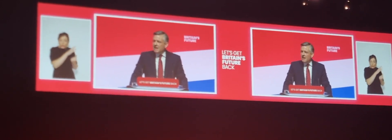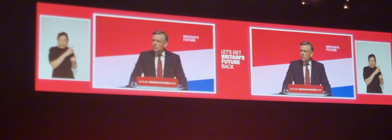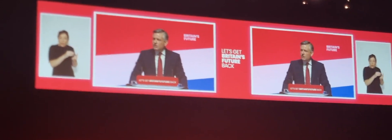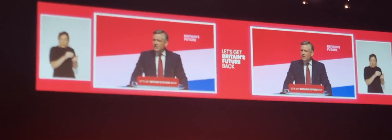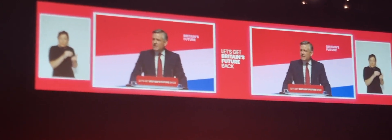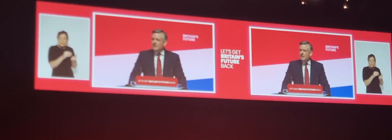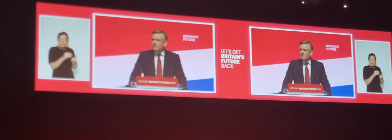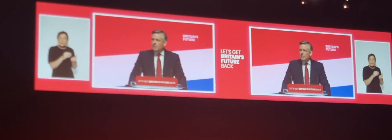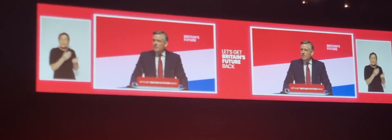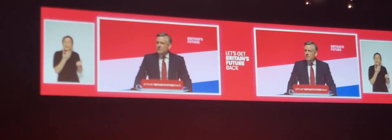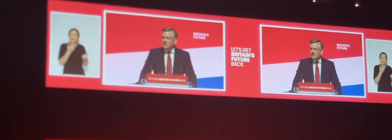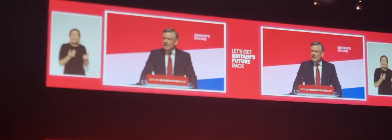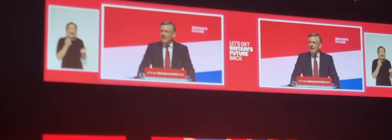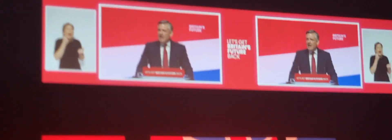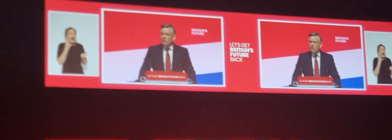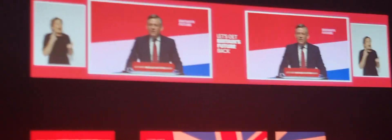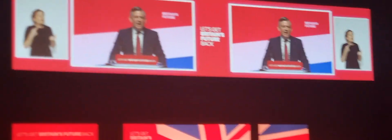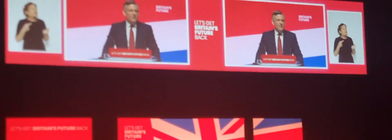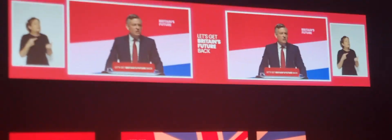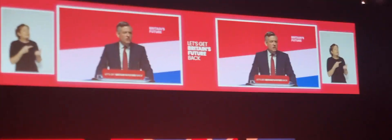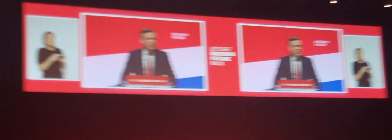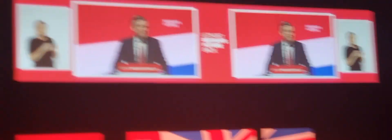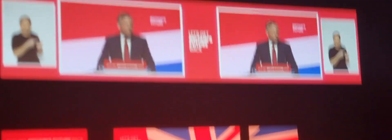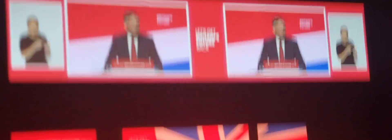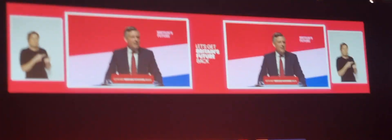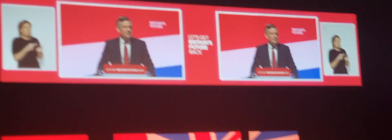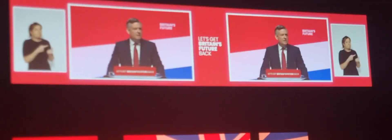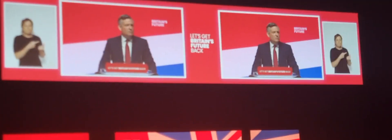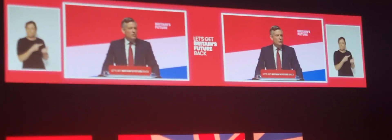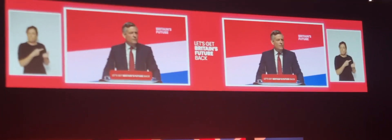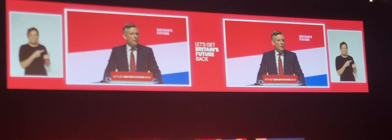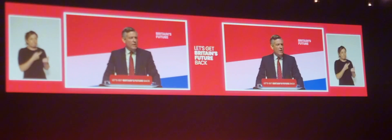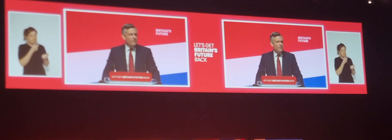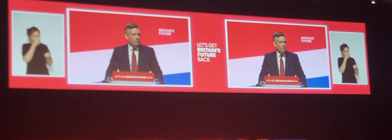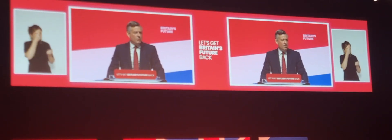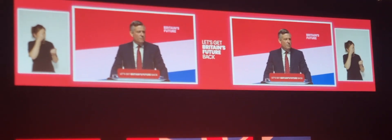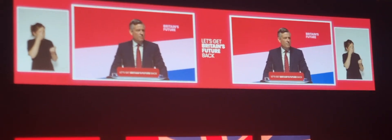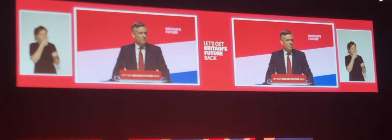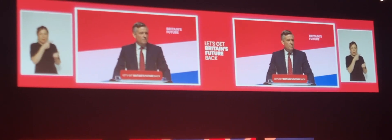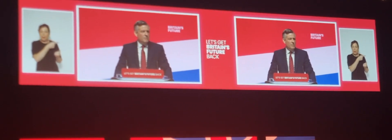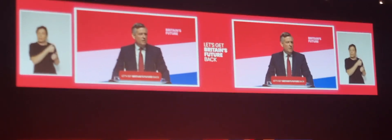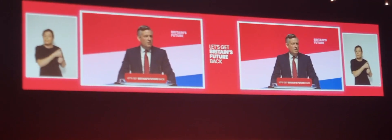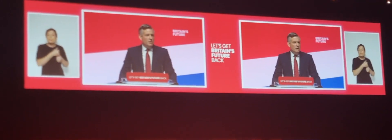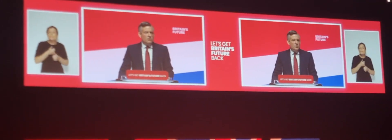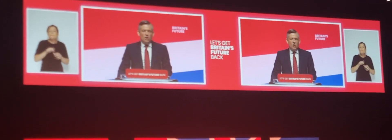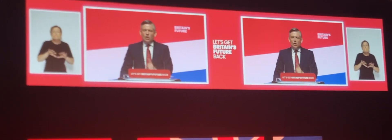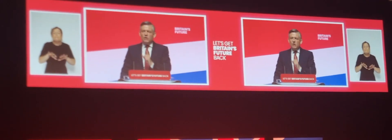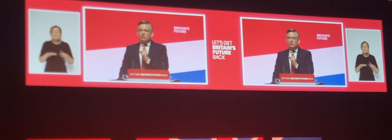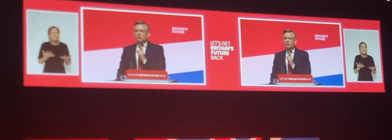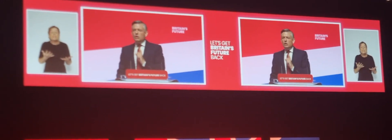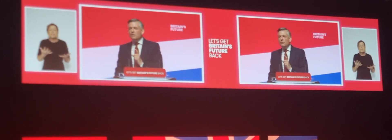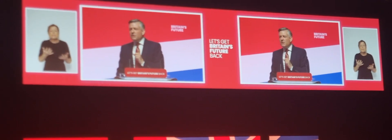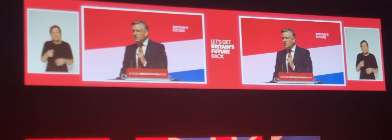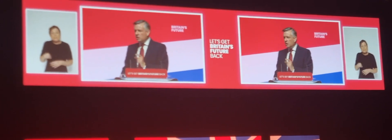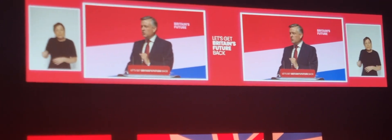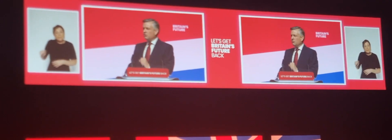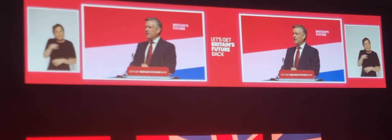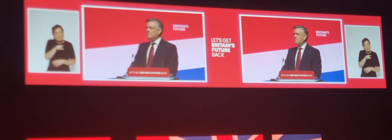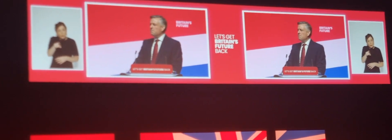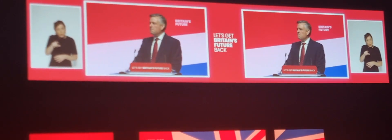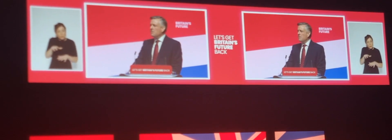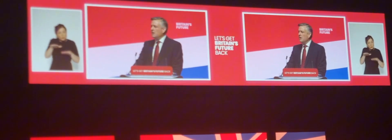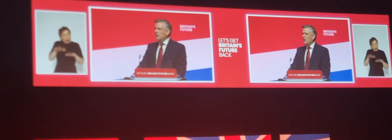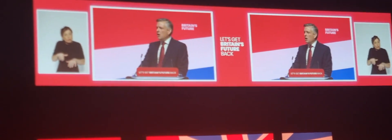but now see today how far this Conservative Party has moved away from you, to all those who love this